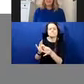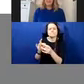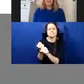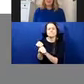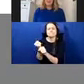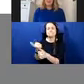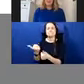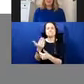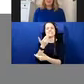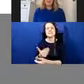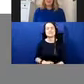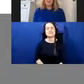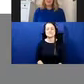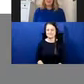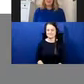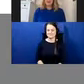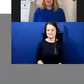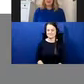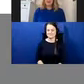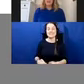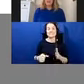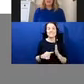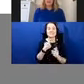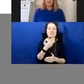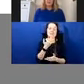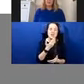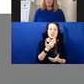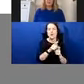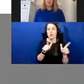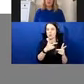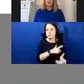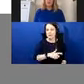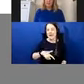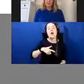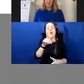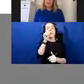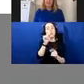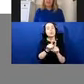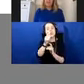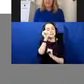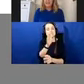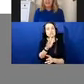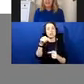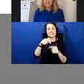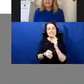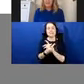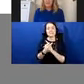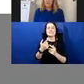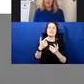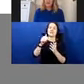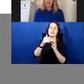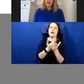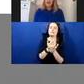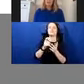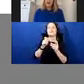Thanks very much indeed, Lord Mayor. And I just would like to point out that this event is part of Belfast City Council's decade of centenaries, as Frank McCubrey